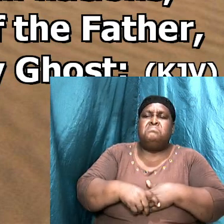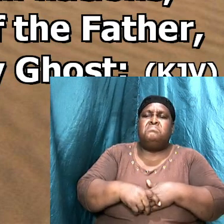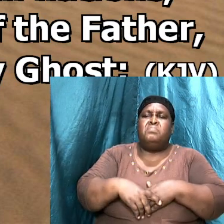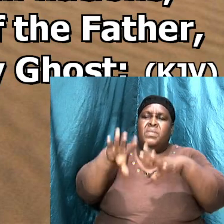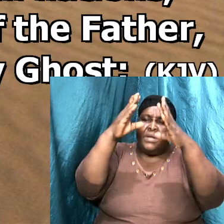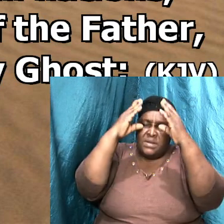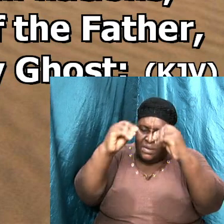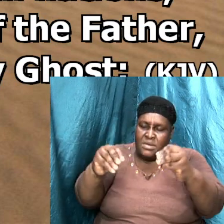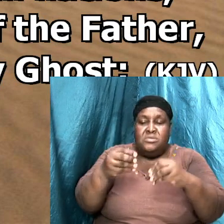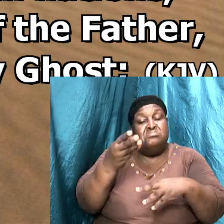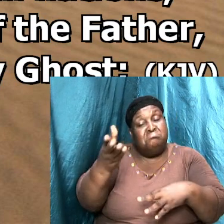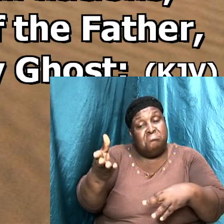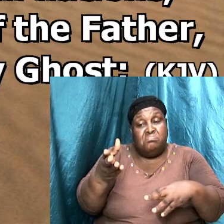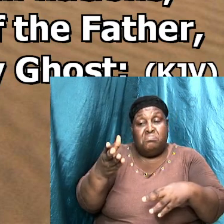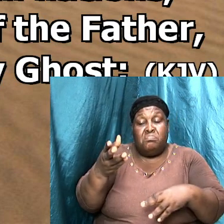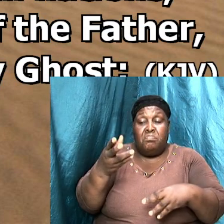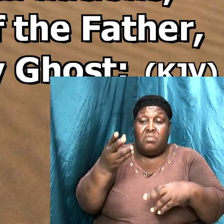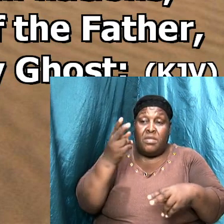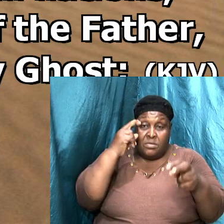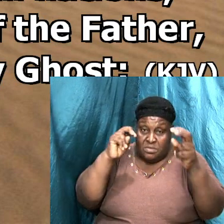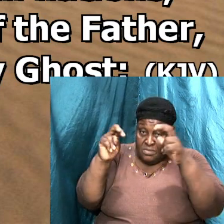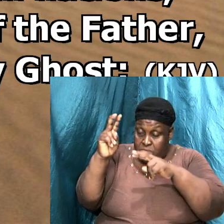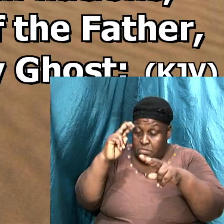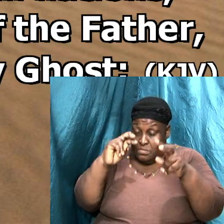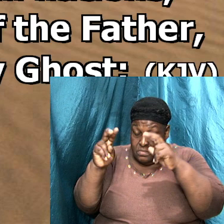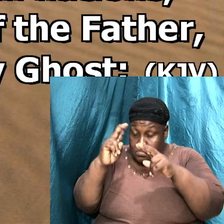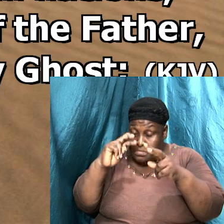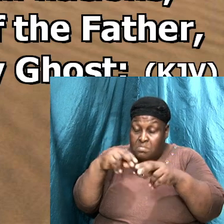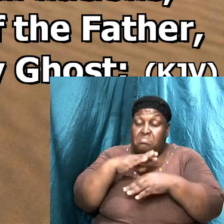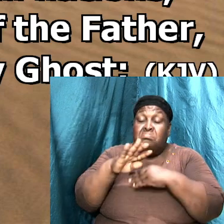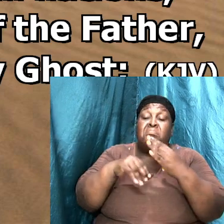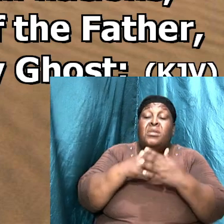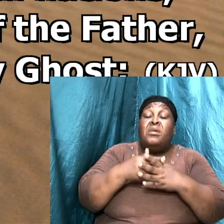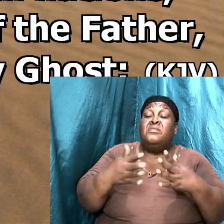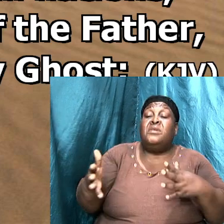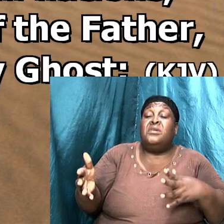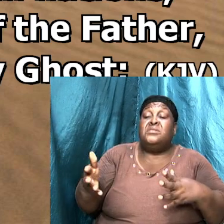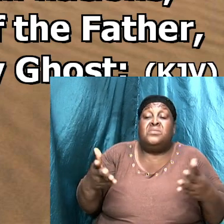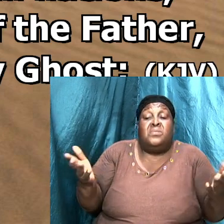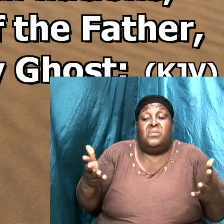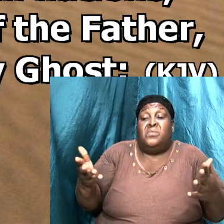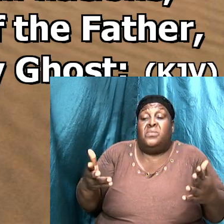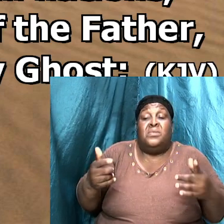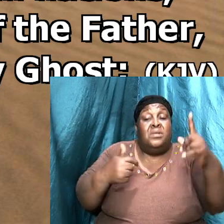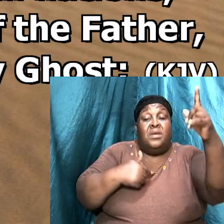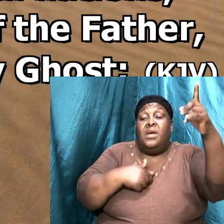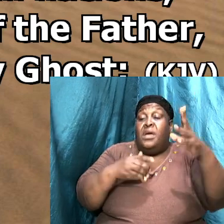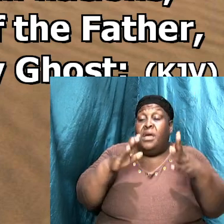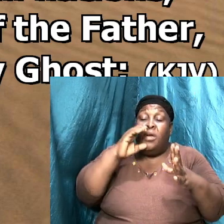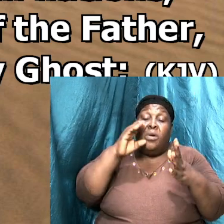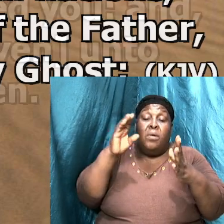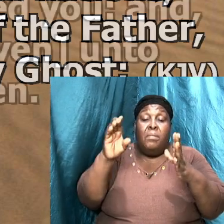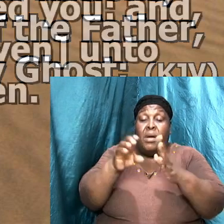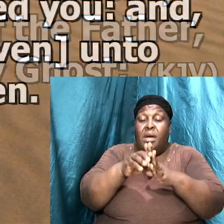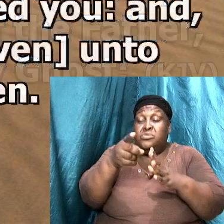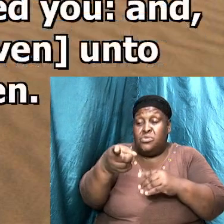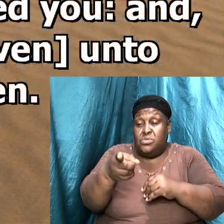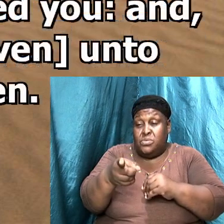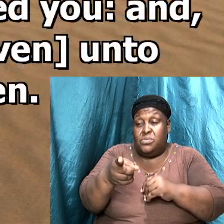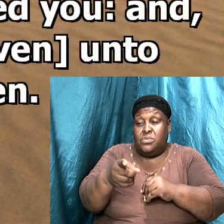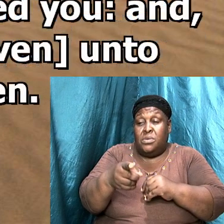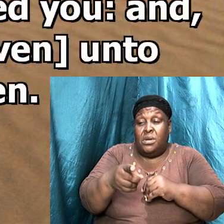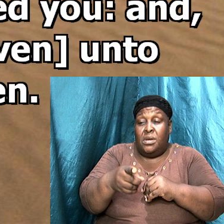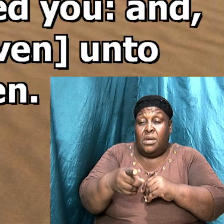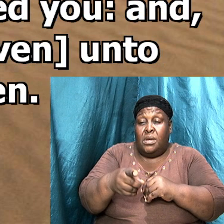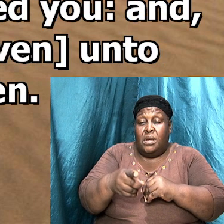Teaching them to observe all things whatsoever I have commanded you. And lo, I am with